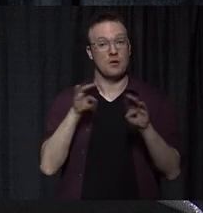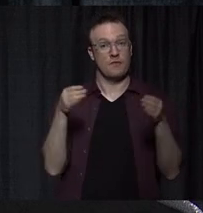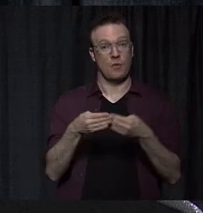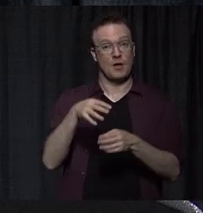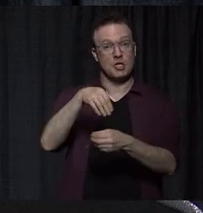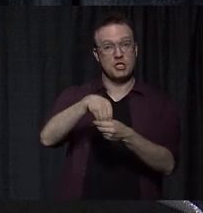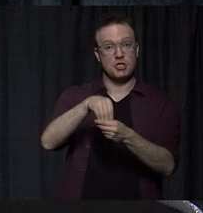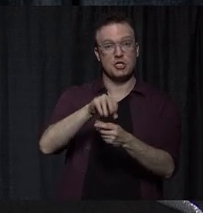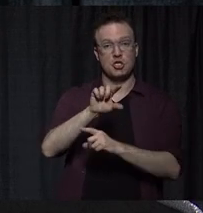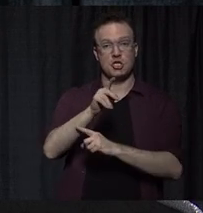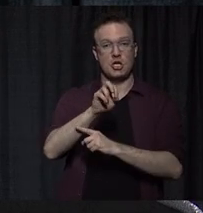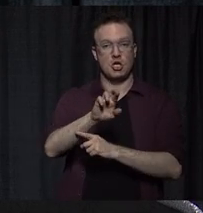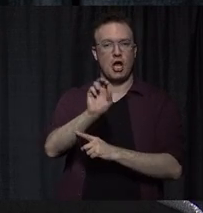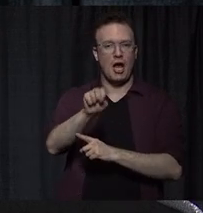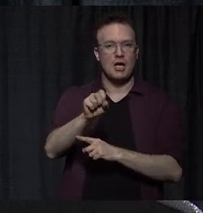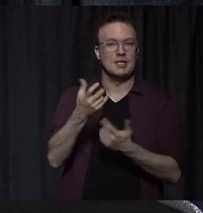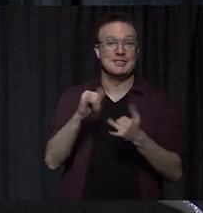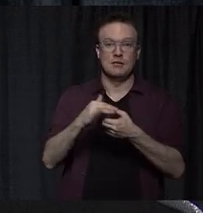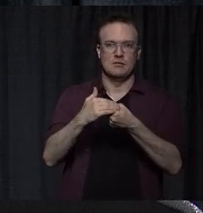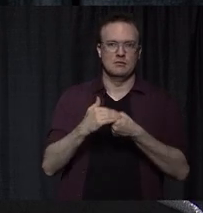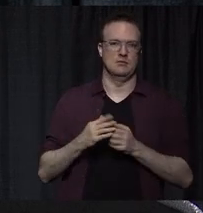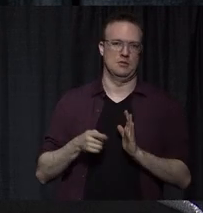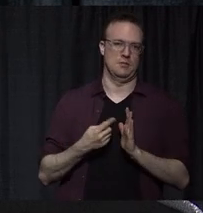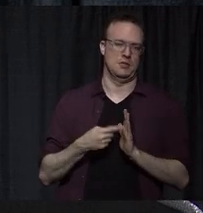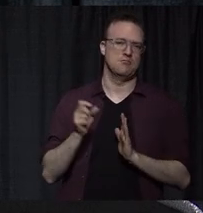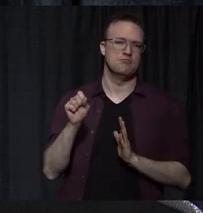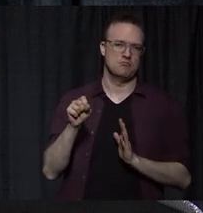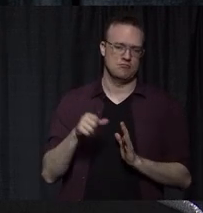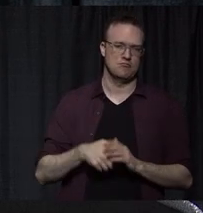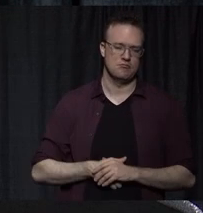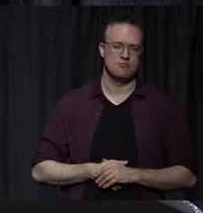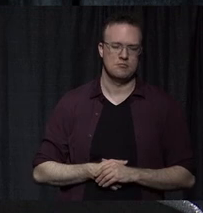organizations, it can be no less oppressive.